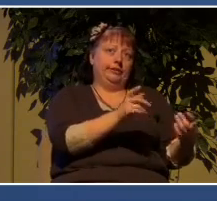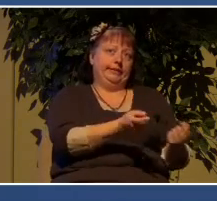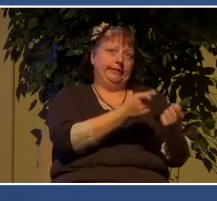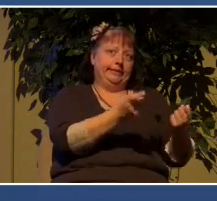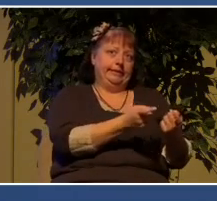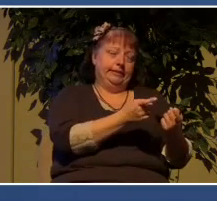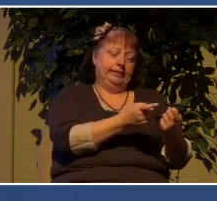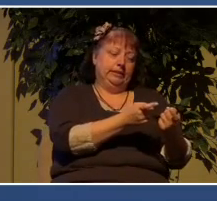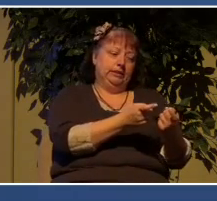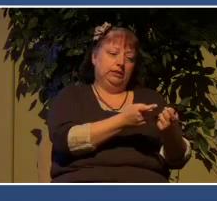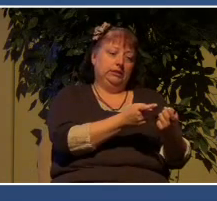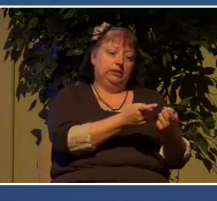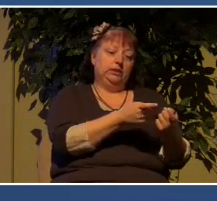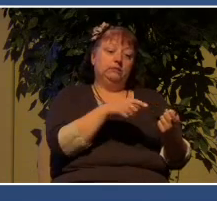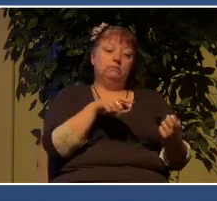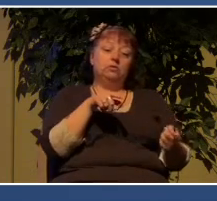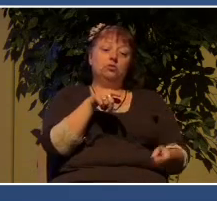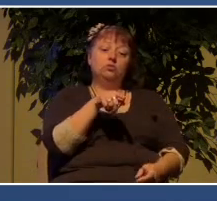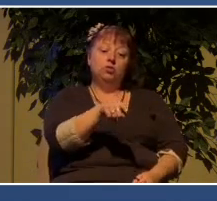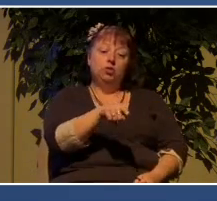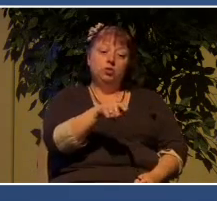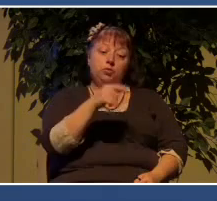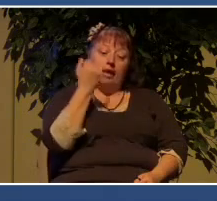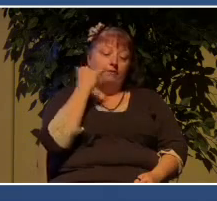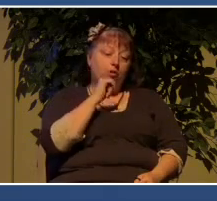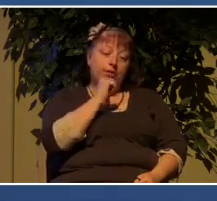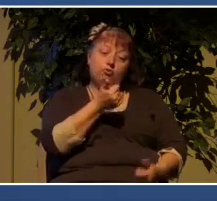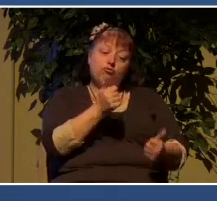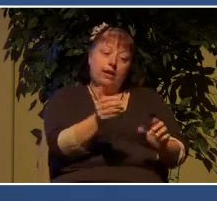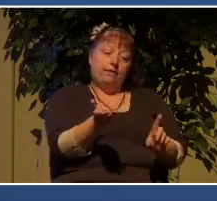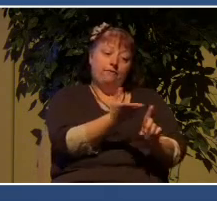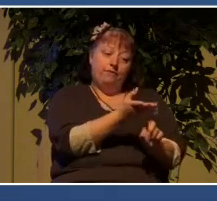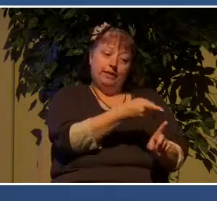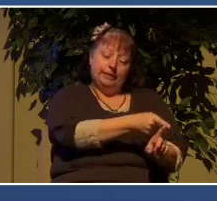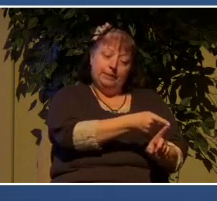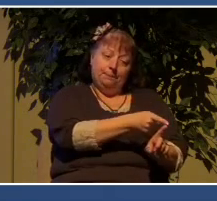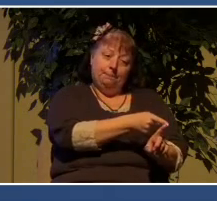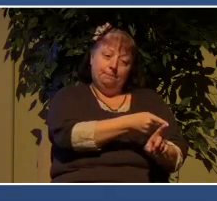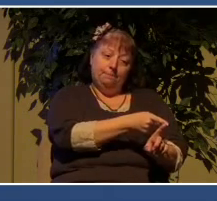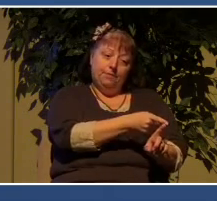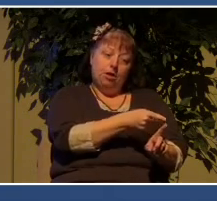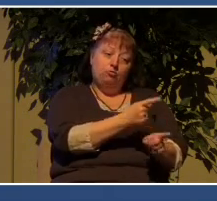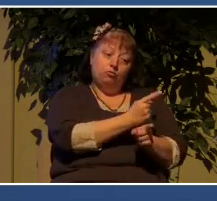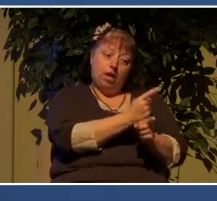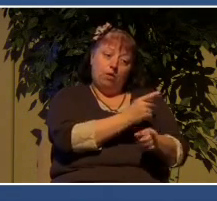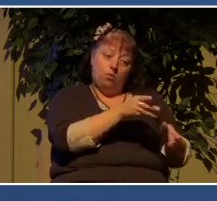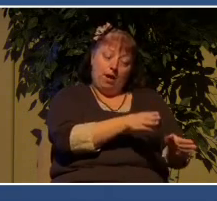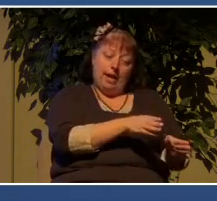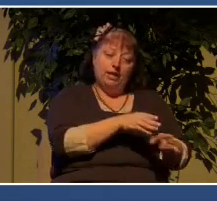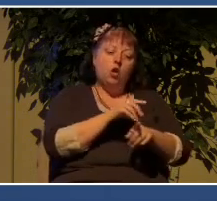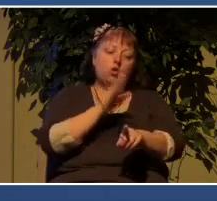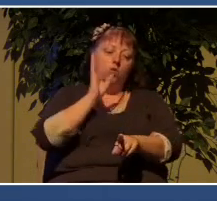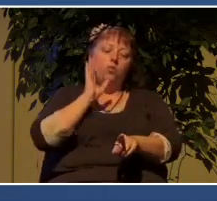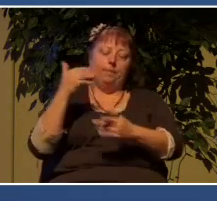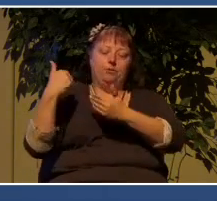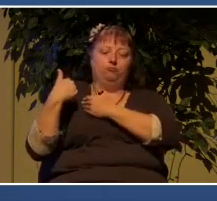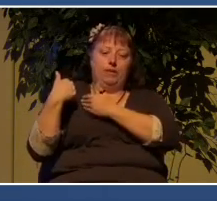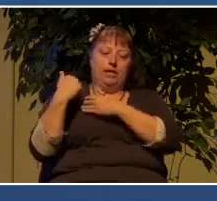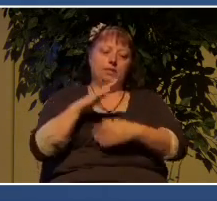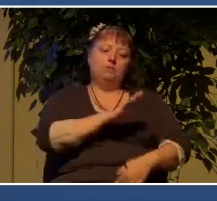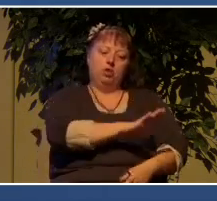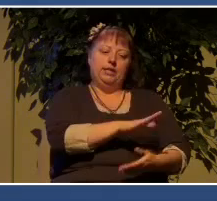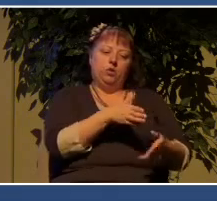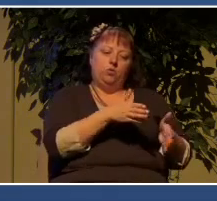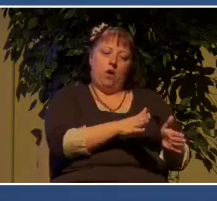But I will hold you accountable for his blood. But if you do warn the wicked man